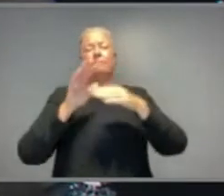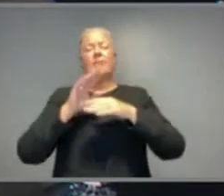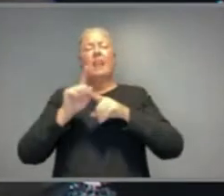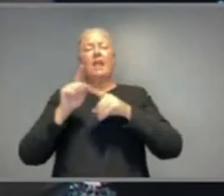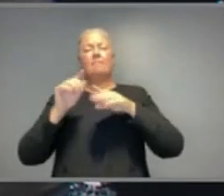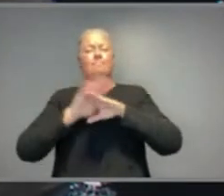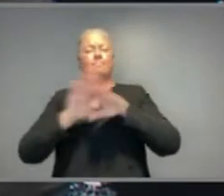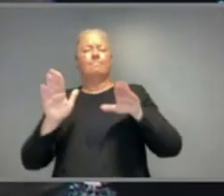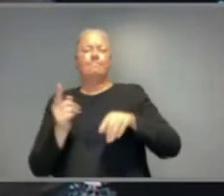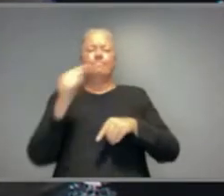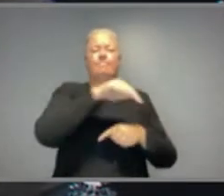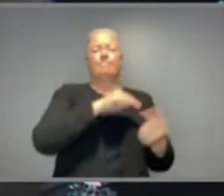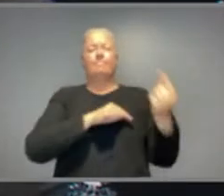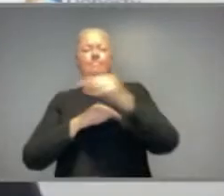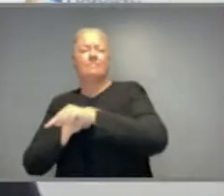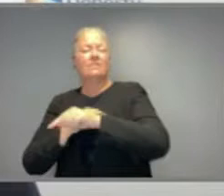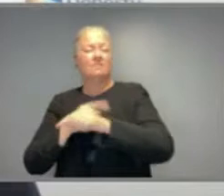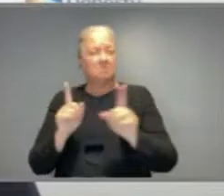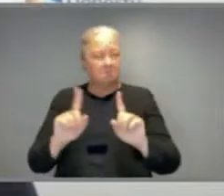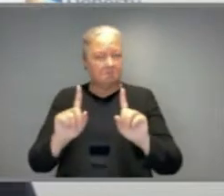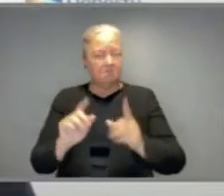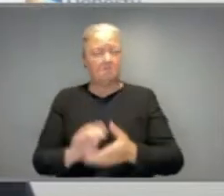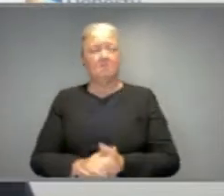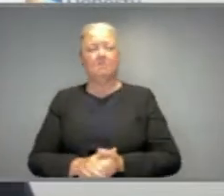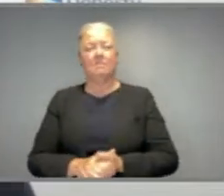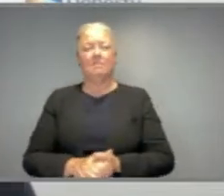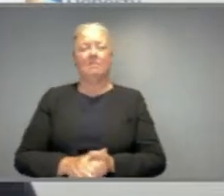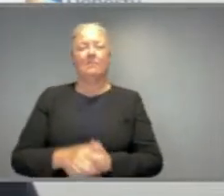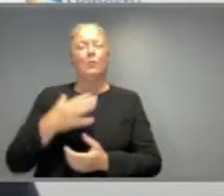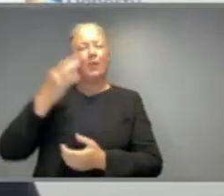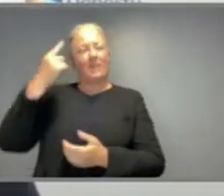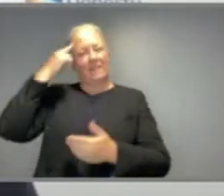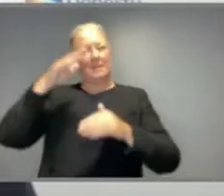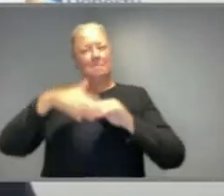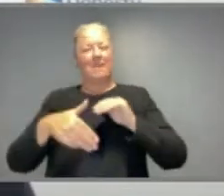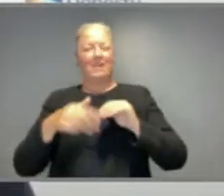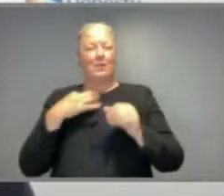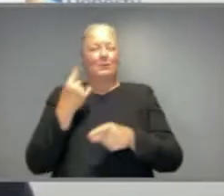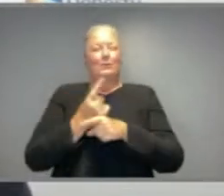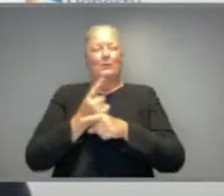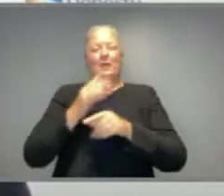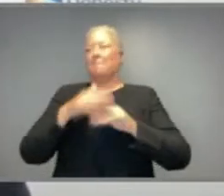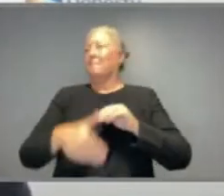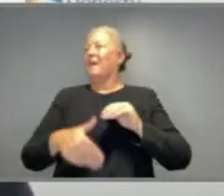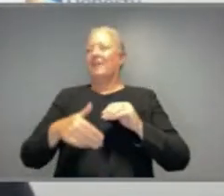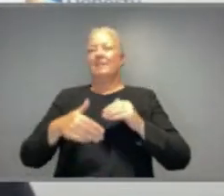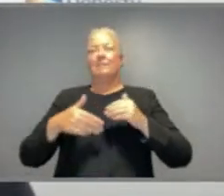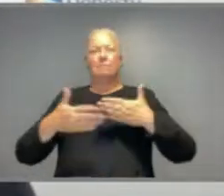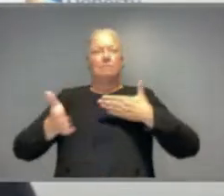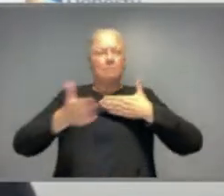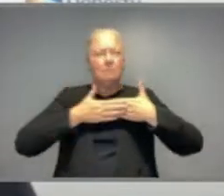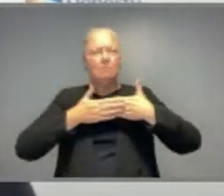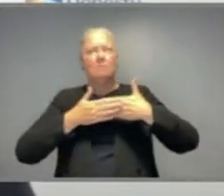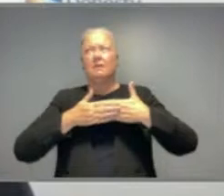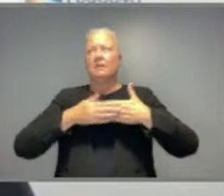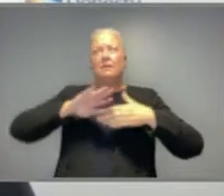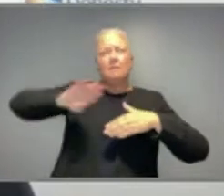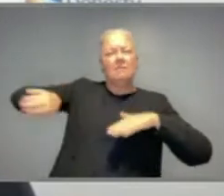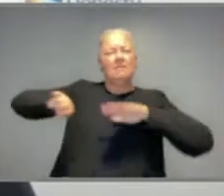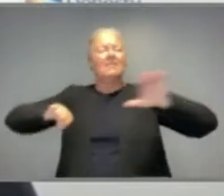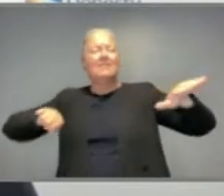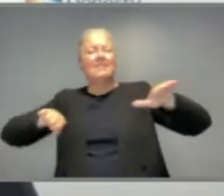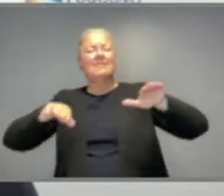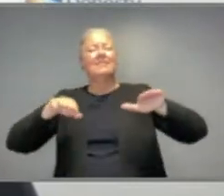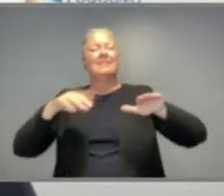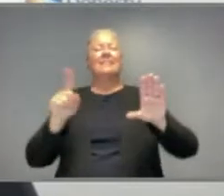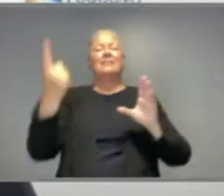I'll quickly knock out the fact that we're not thinking about border closures here. That's not part of our remit. In terms of those sub-pockets, yes, they are very important,